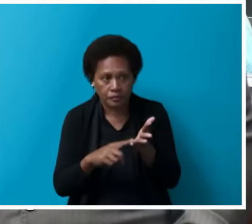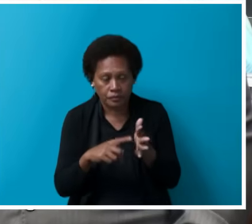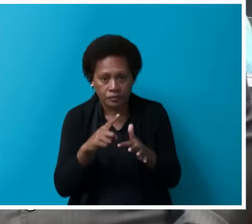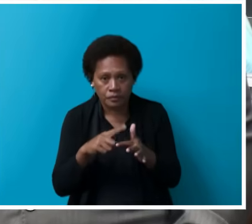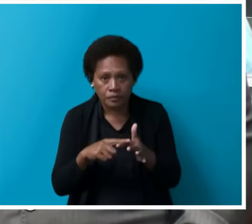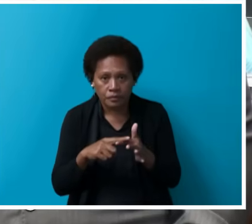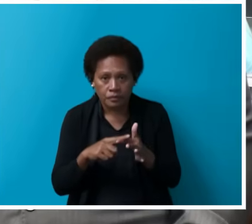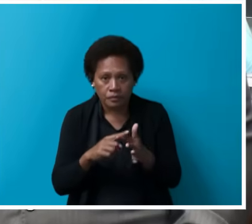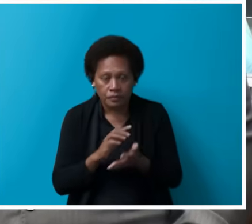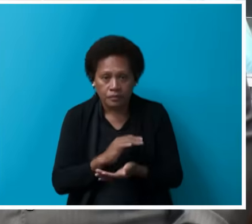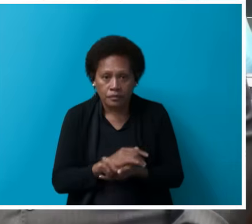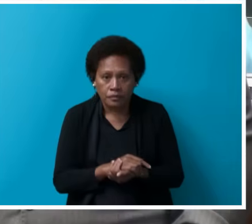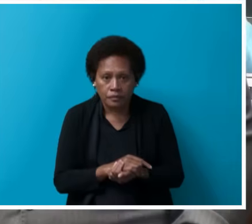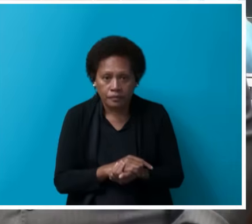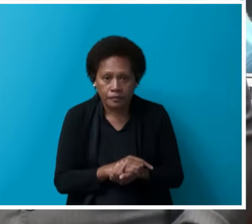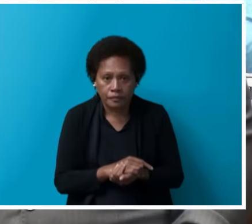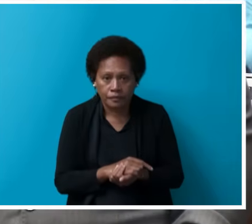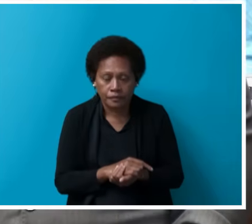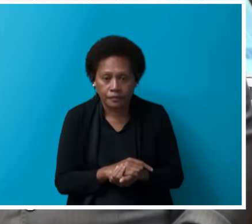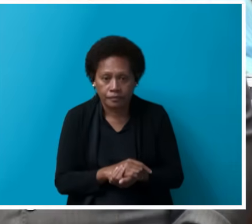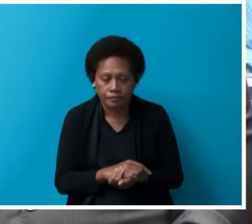statistics. Yeah.